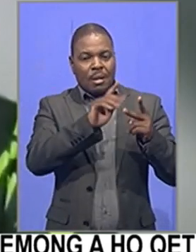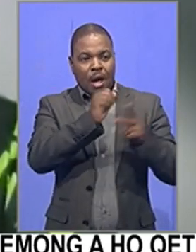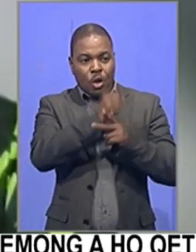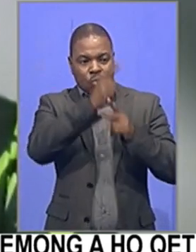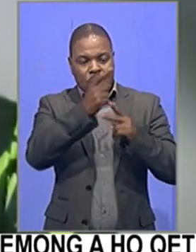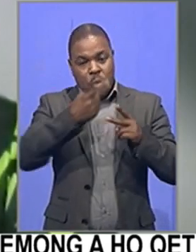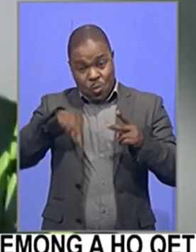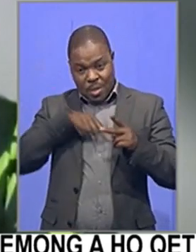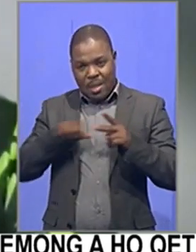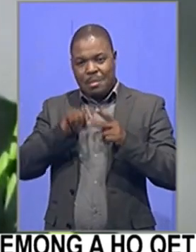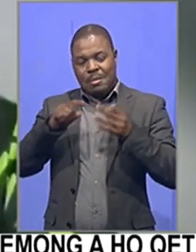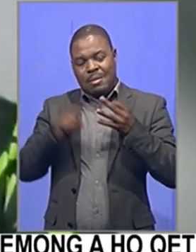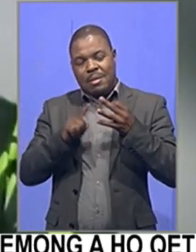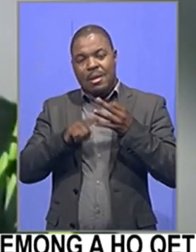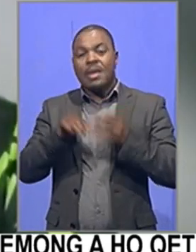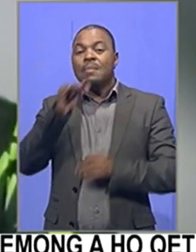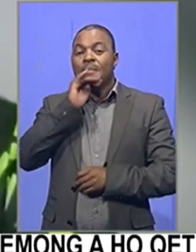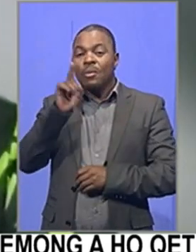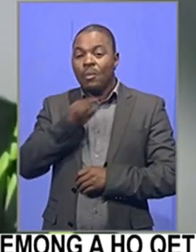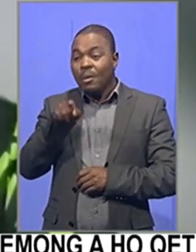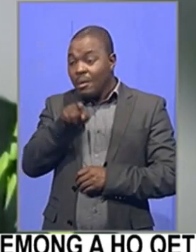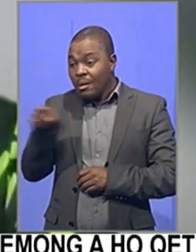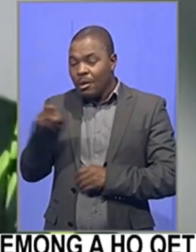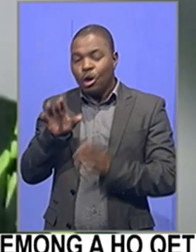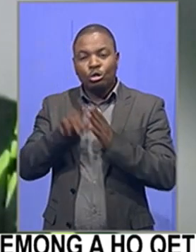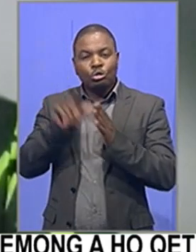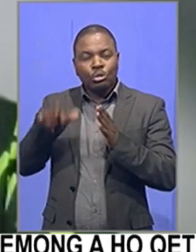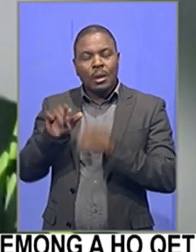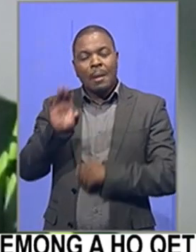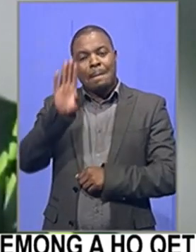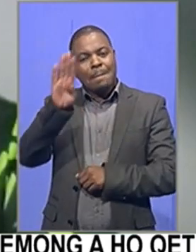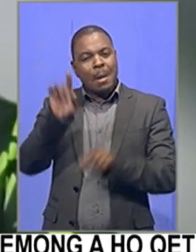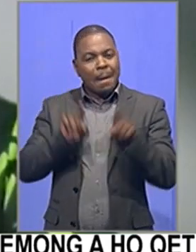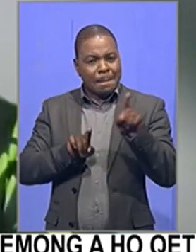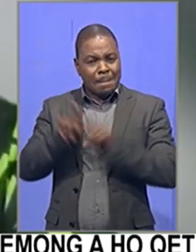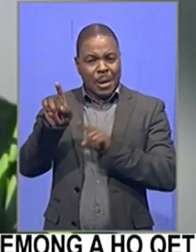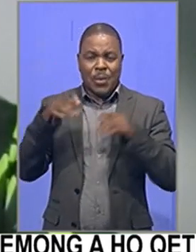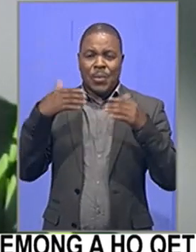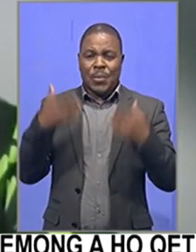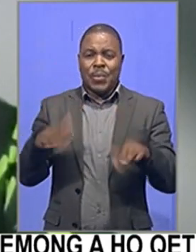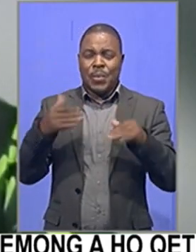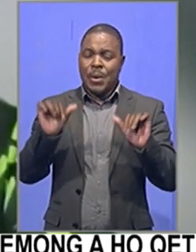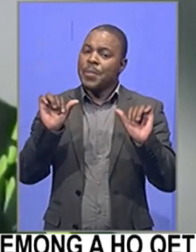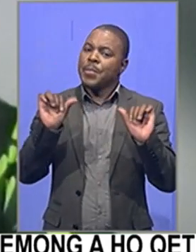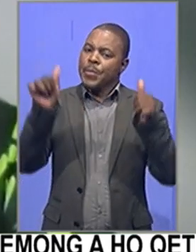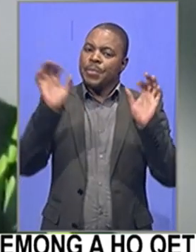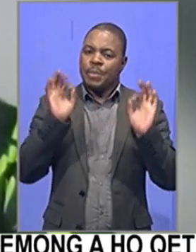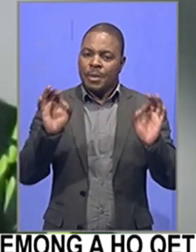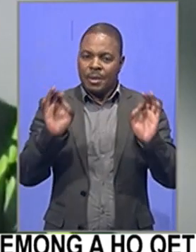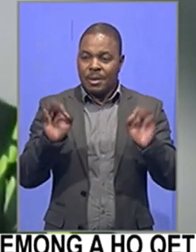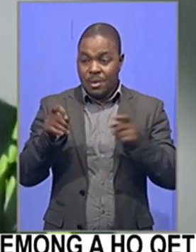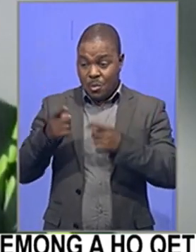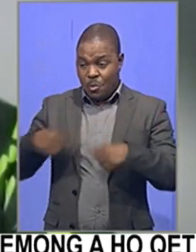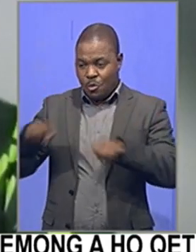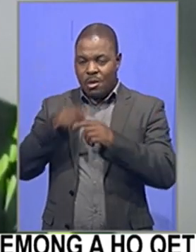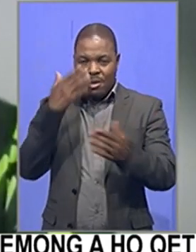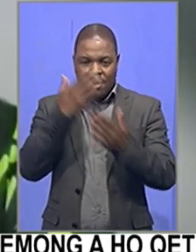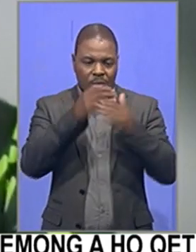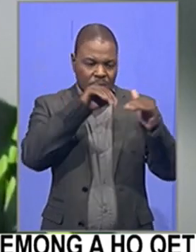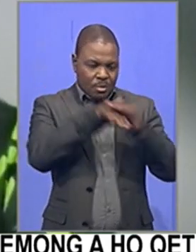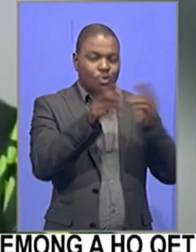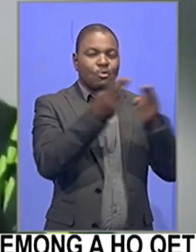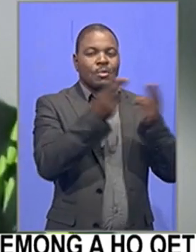means manabari na bangwa dile banchije the past of the one that's a tutu yaman hewa patakono ya kodi